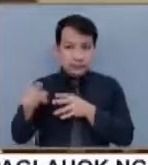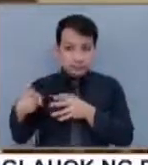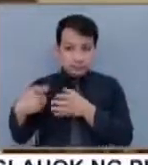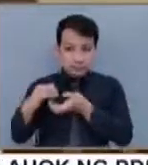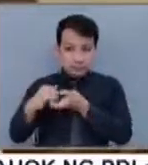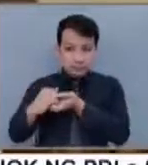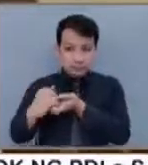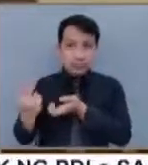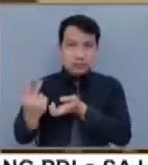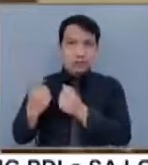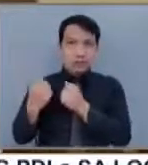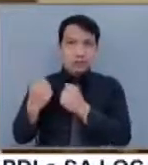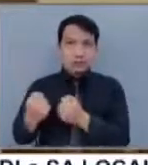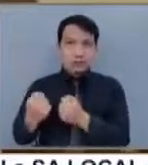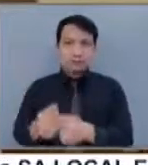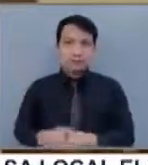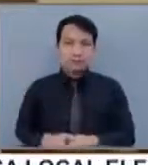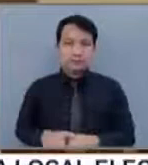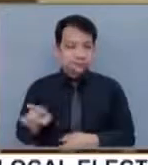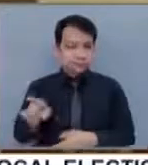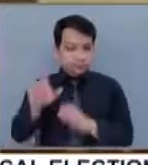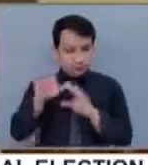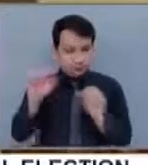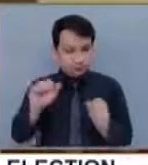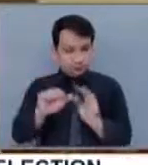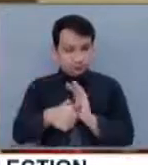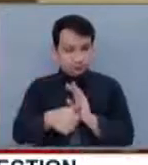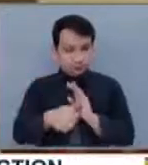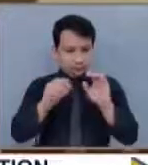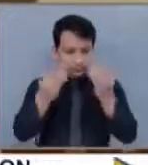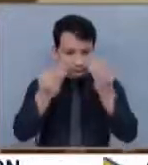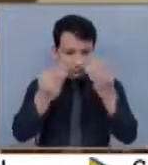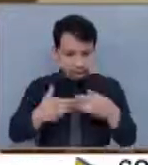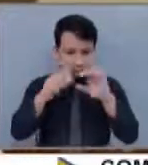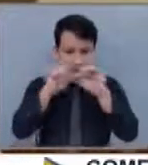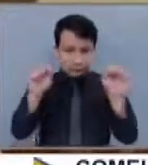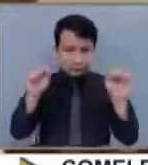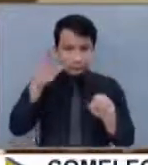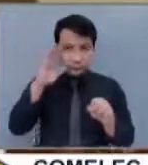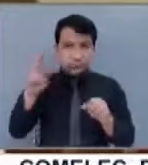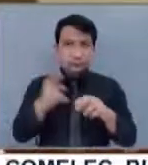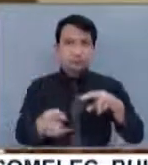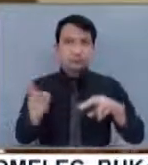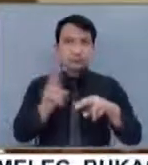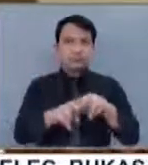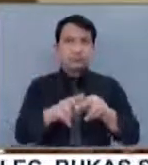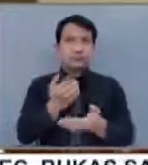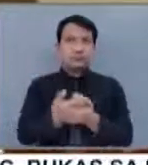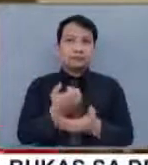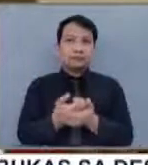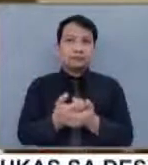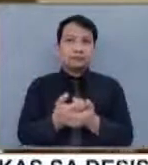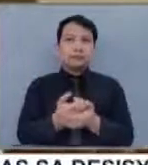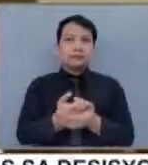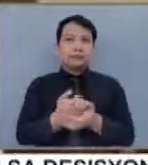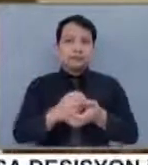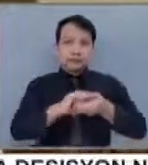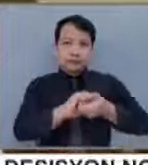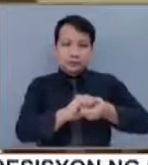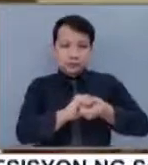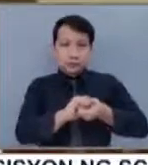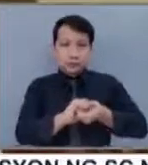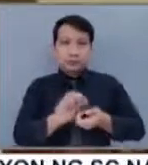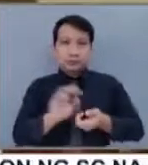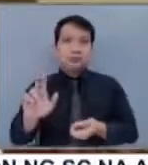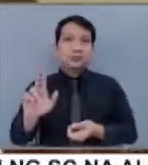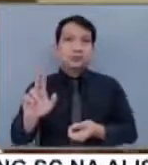matter that I think President Marcos has made it clear to us is that he would like to increase our economic ties with countries like the United States